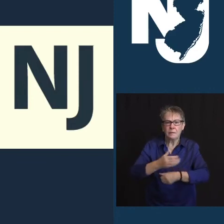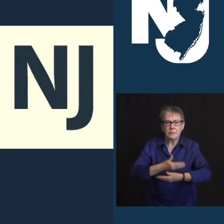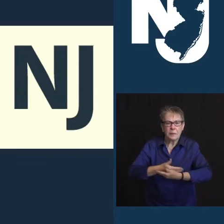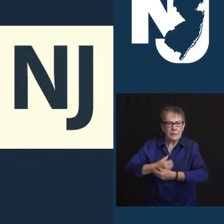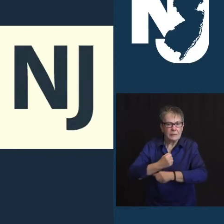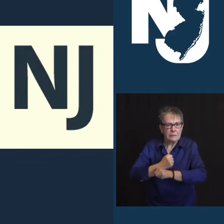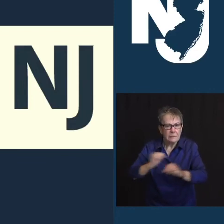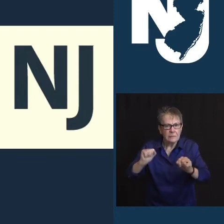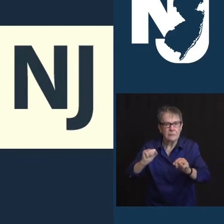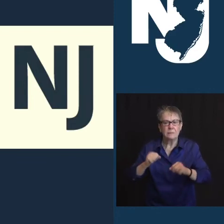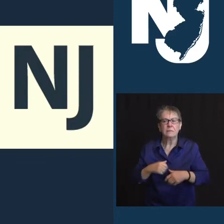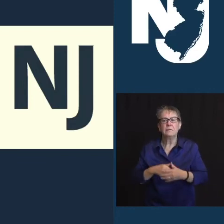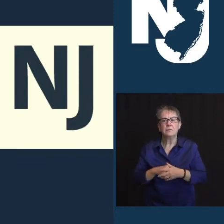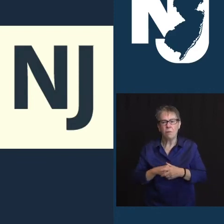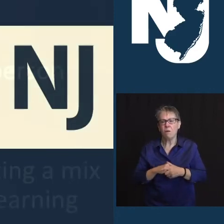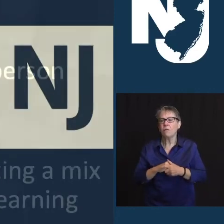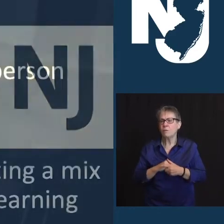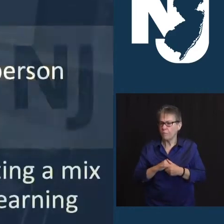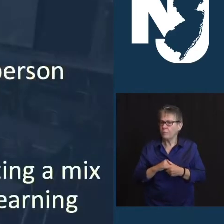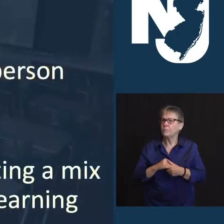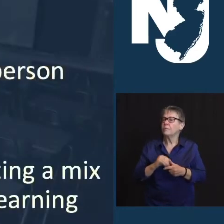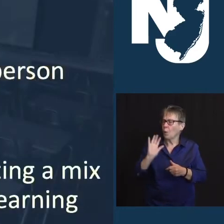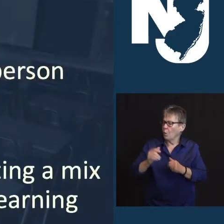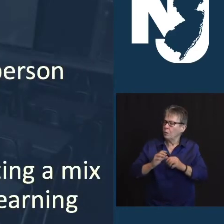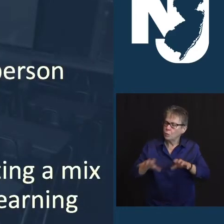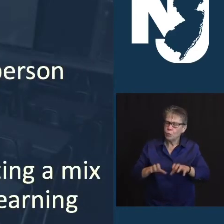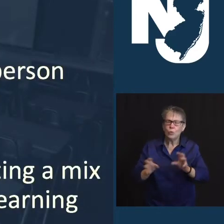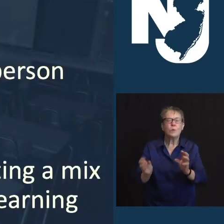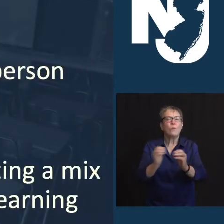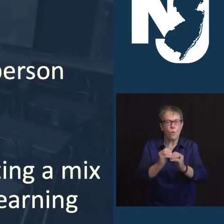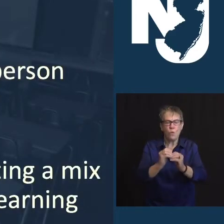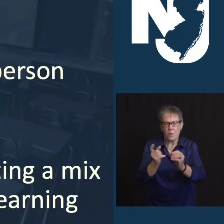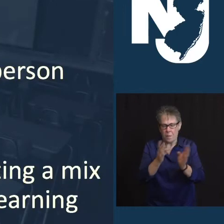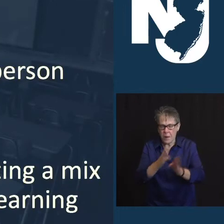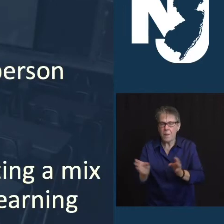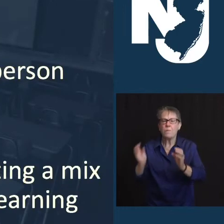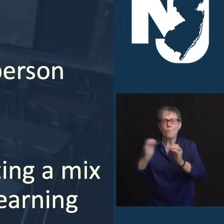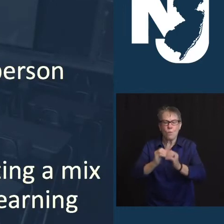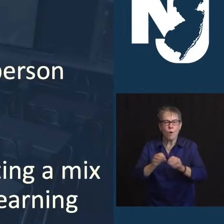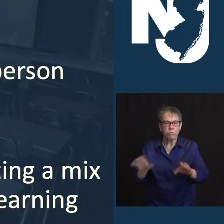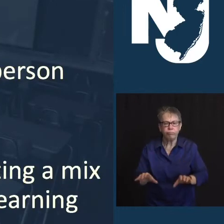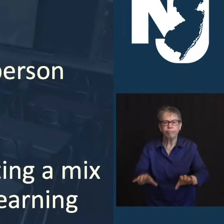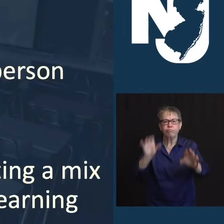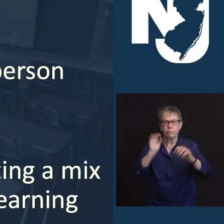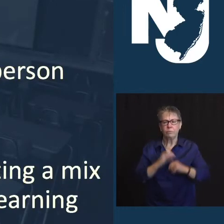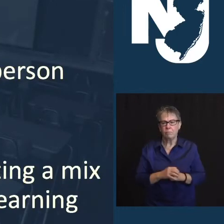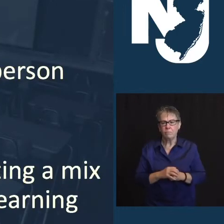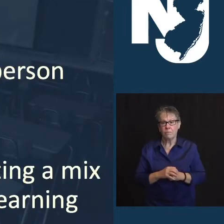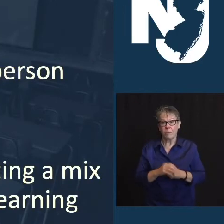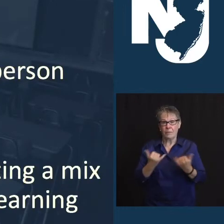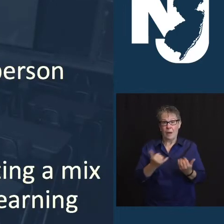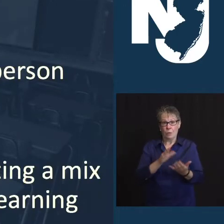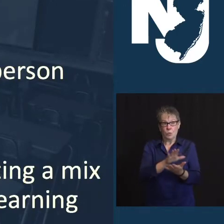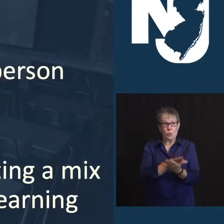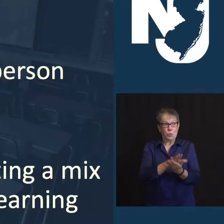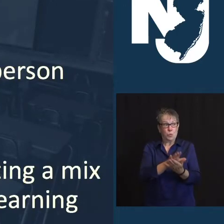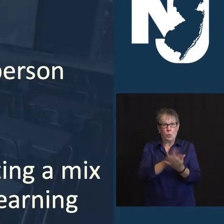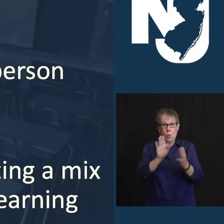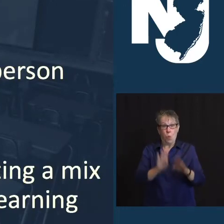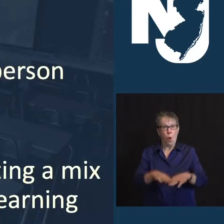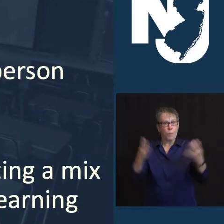Secondly, I want to give a quick update on our schools. As of this morning, 86 of our schools are now open for full